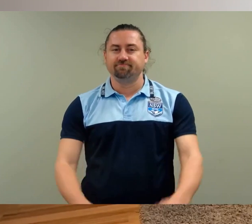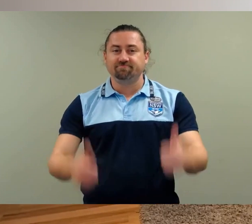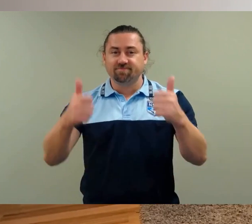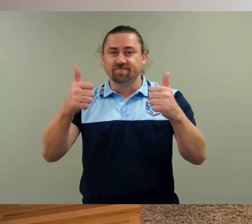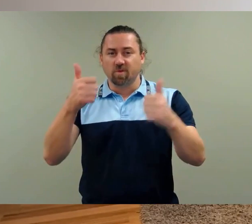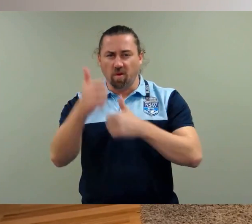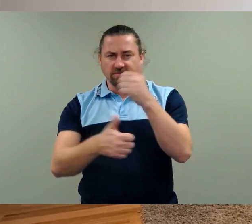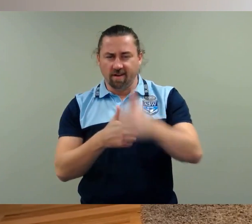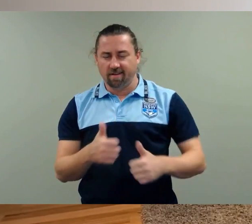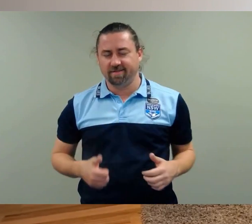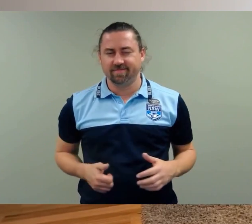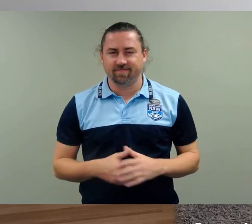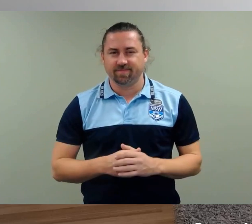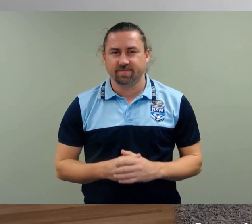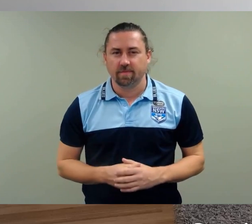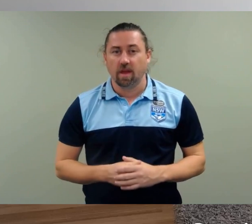Great work.